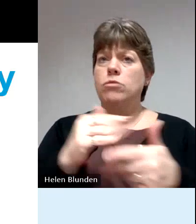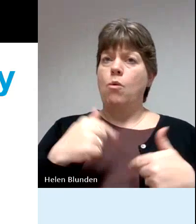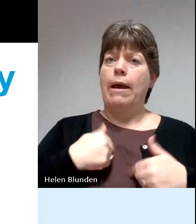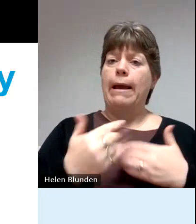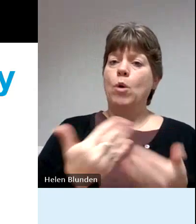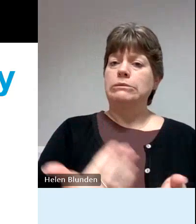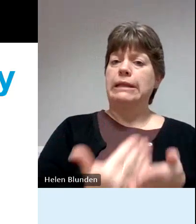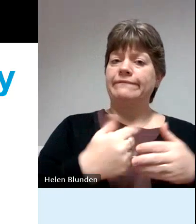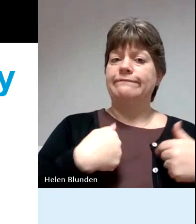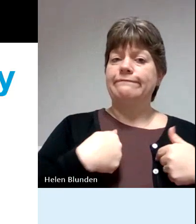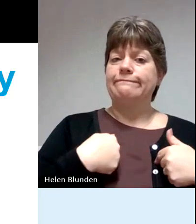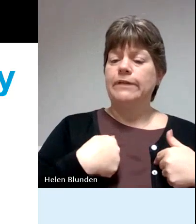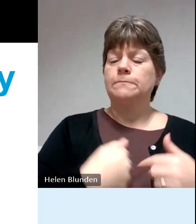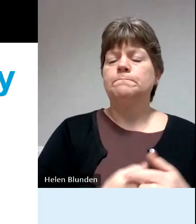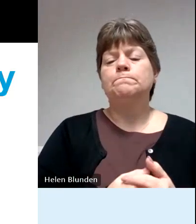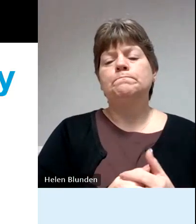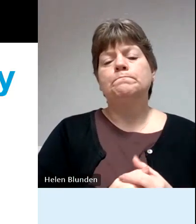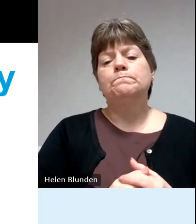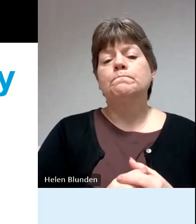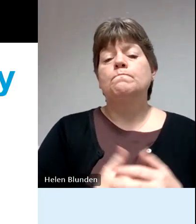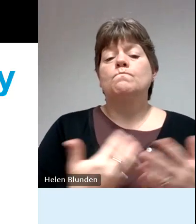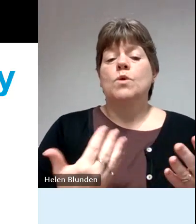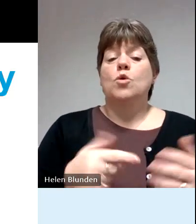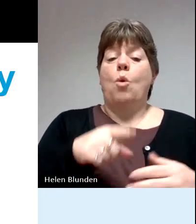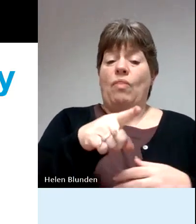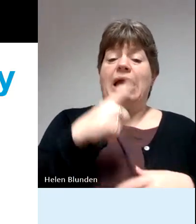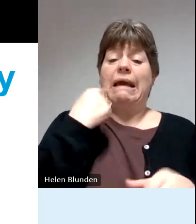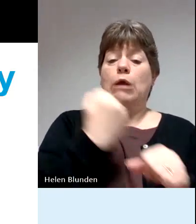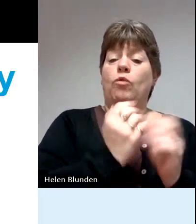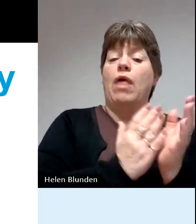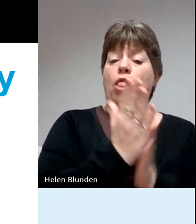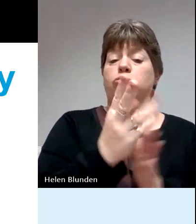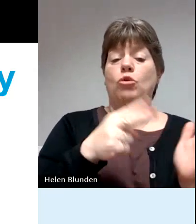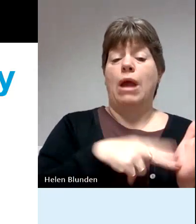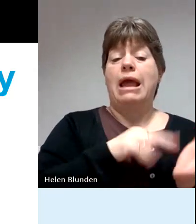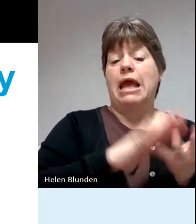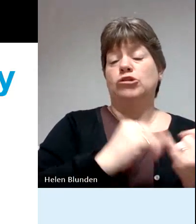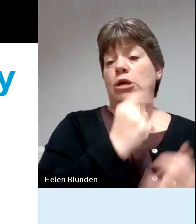having to make an additional call. That those calls can be put straight through.